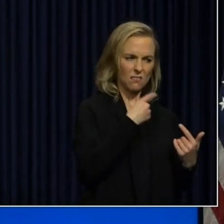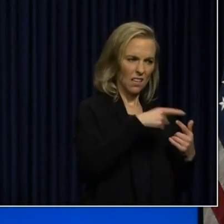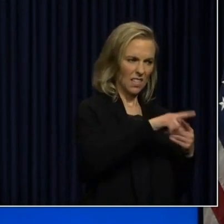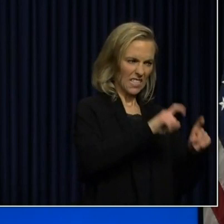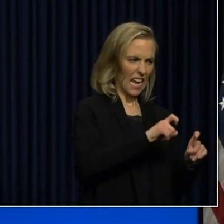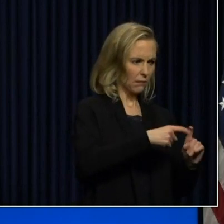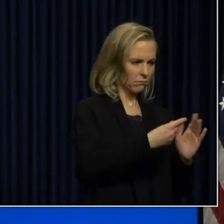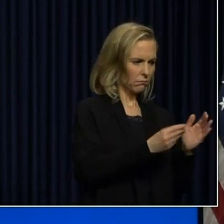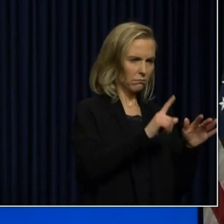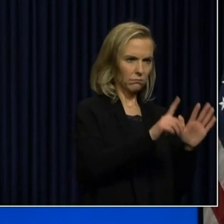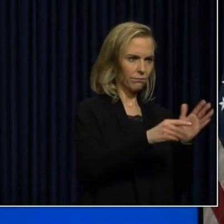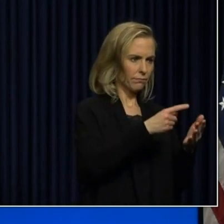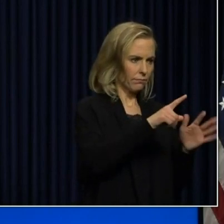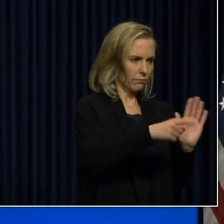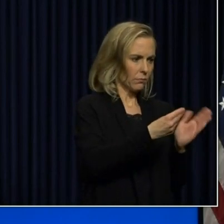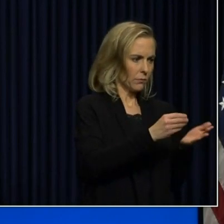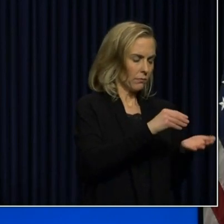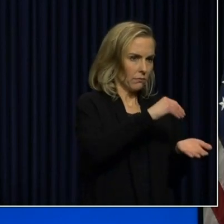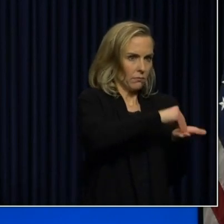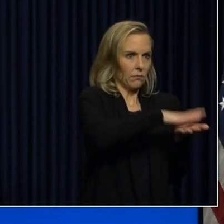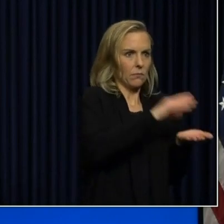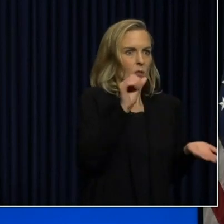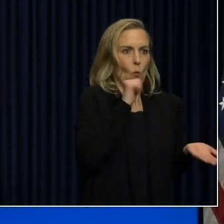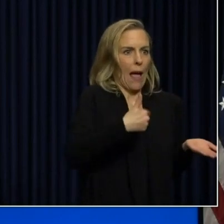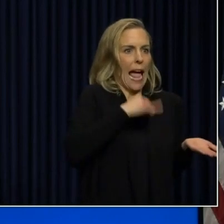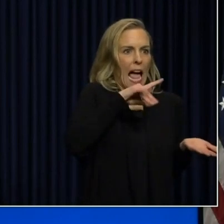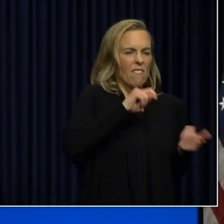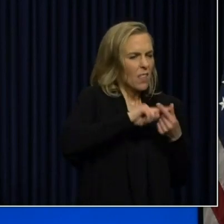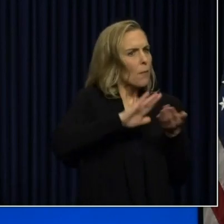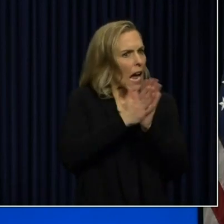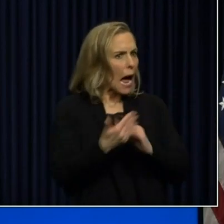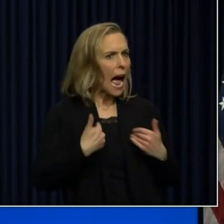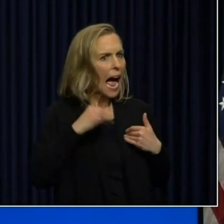dealing with COVID-19.